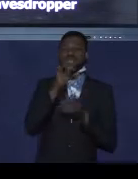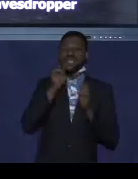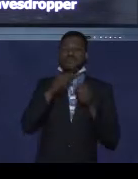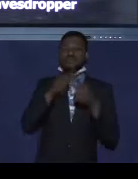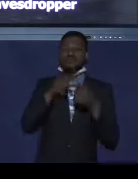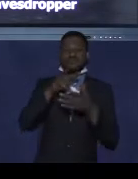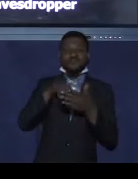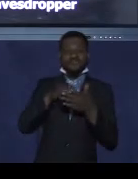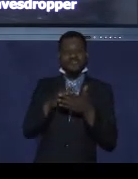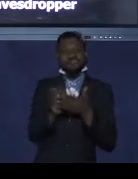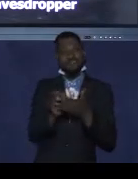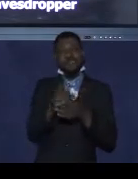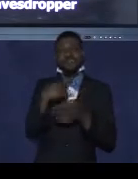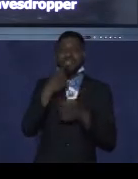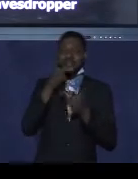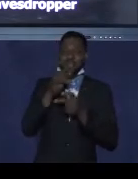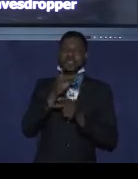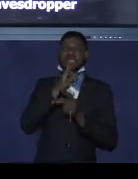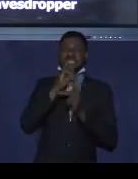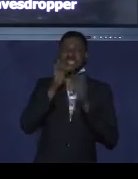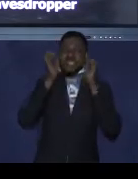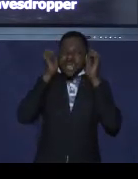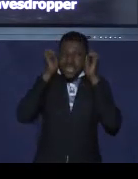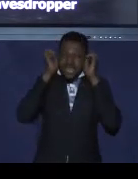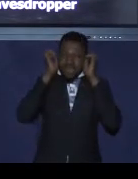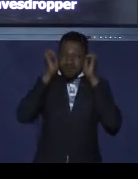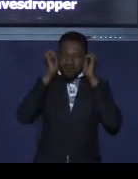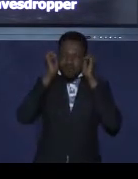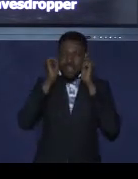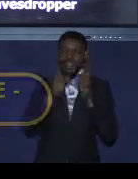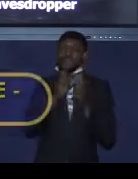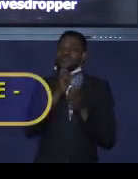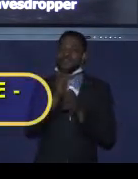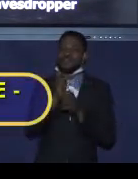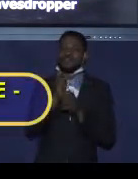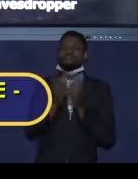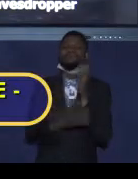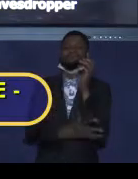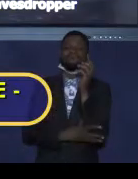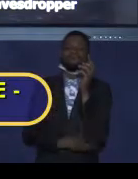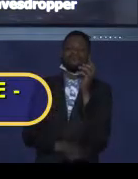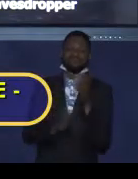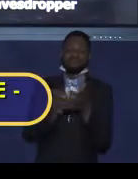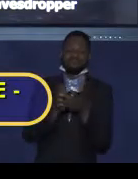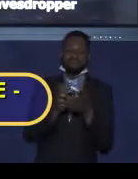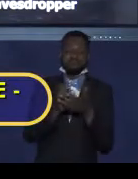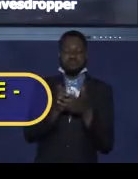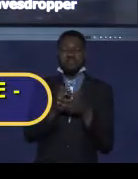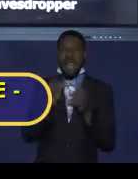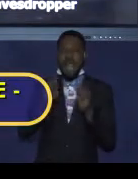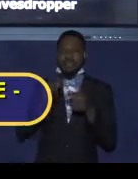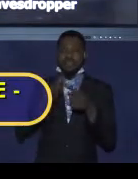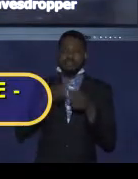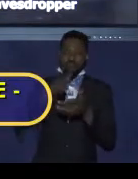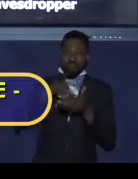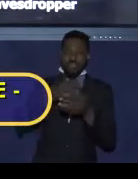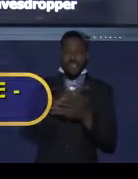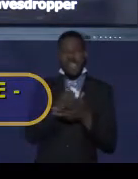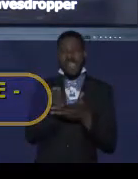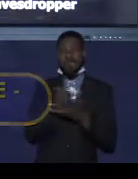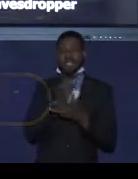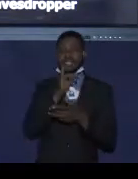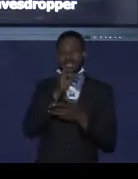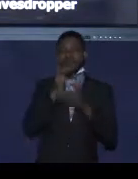Someone who is able to read. The person is literate, not illiterate. Literate. Ability to